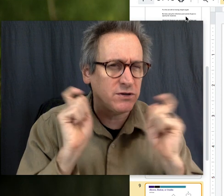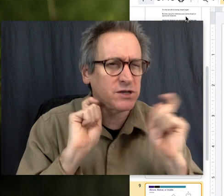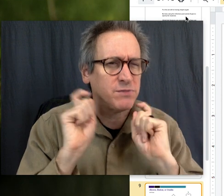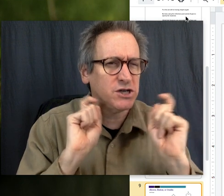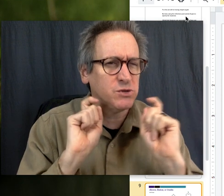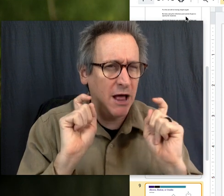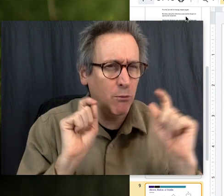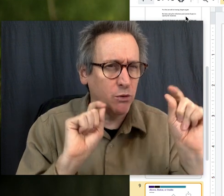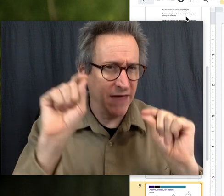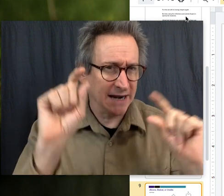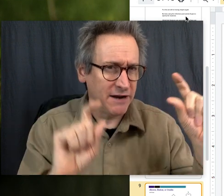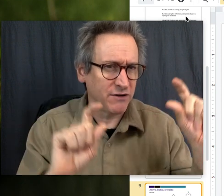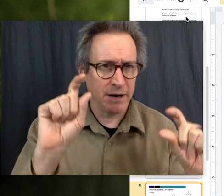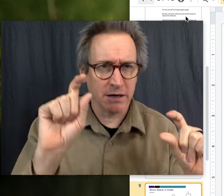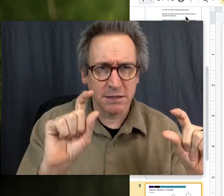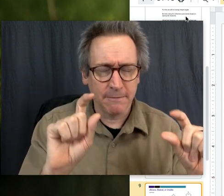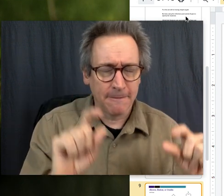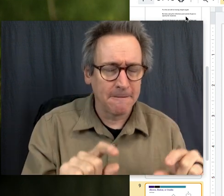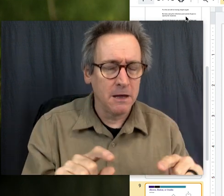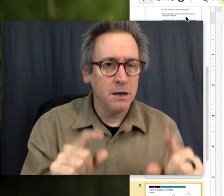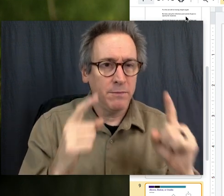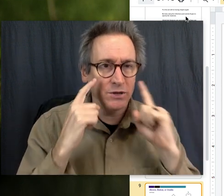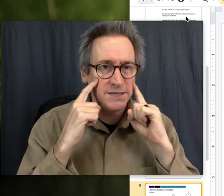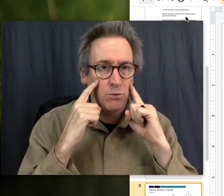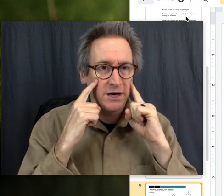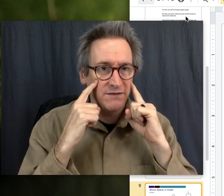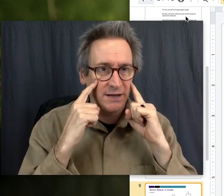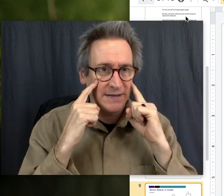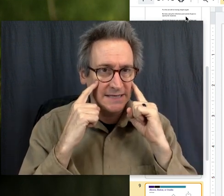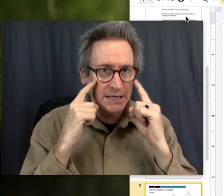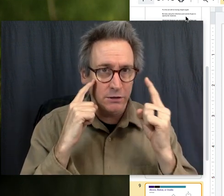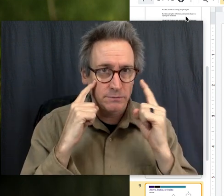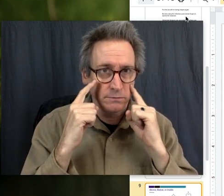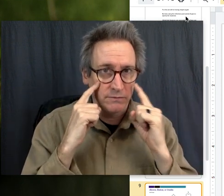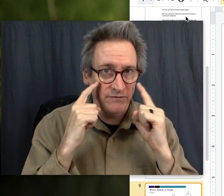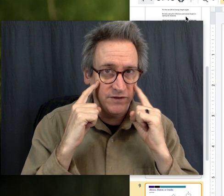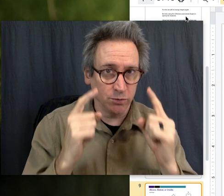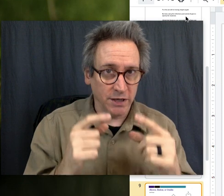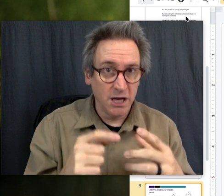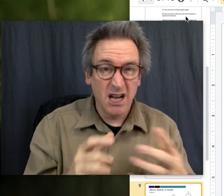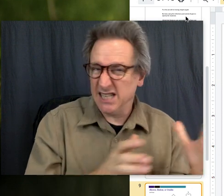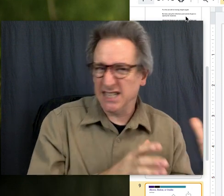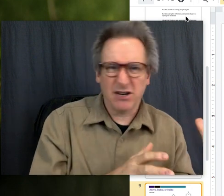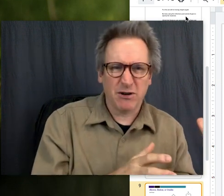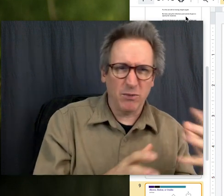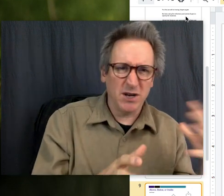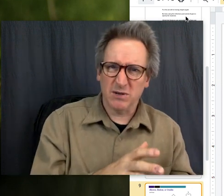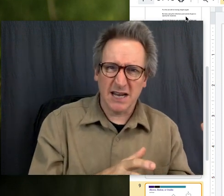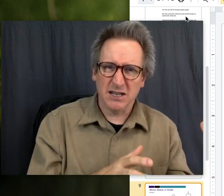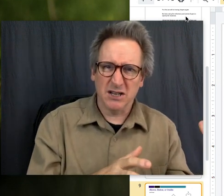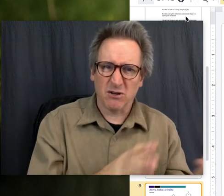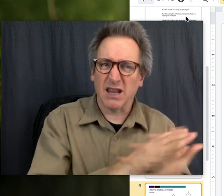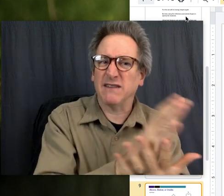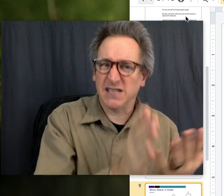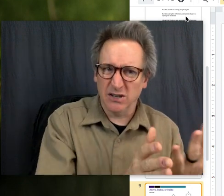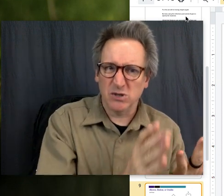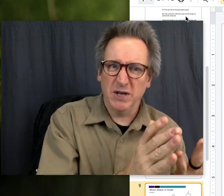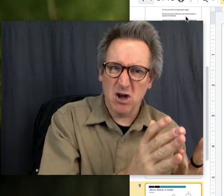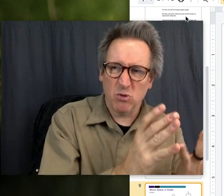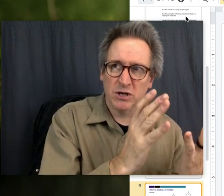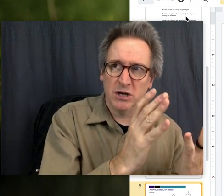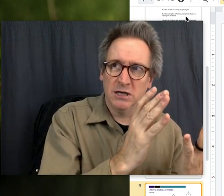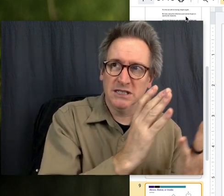Oftentimes facial expressions will help with that kind of comparison, but you still want to develop that skill visually. Because as hearing people, there are a lot of